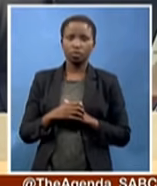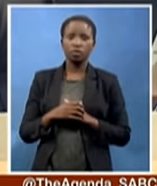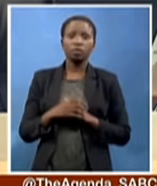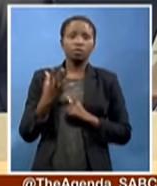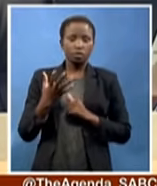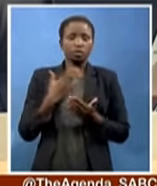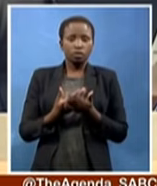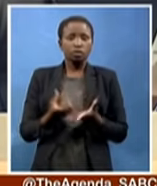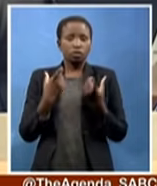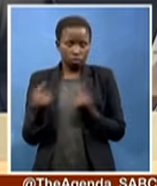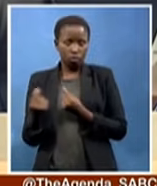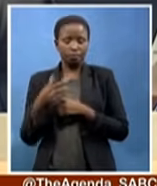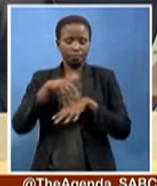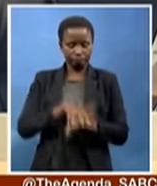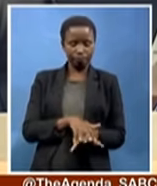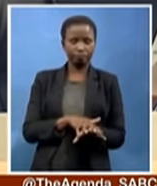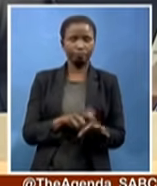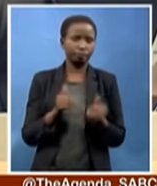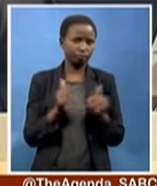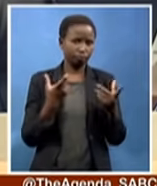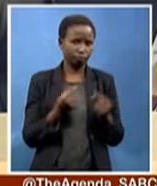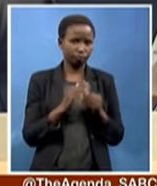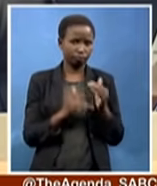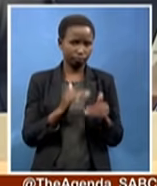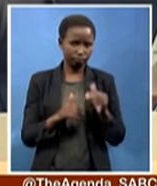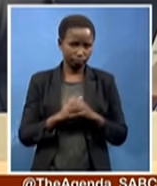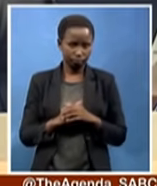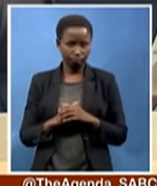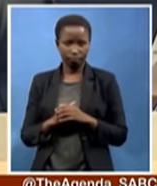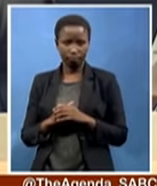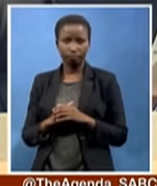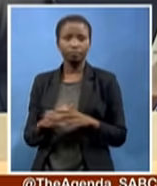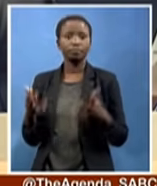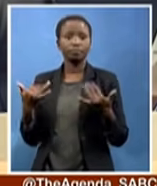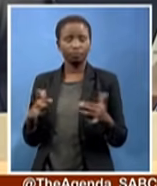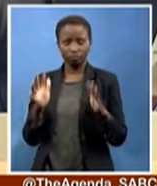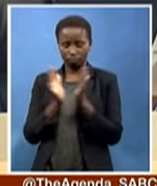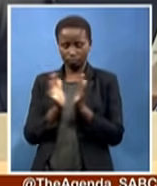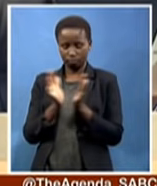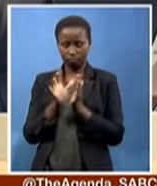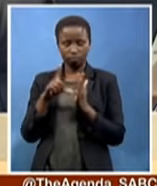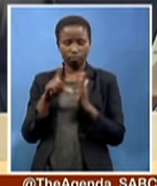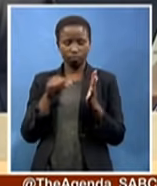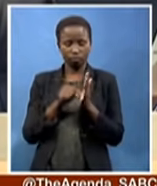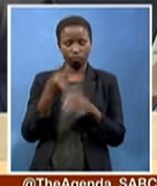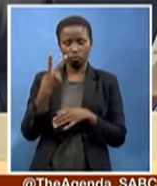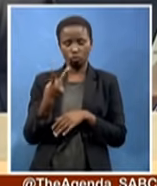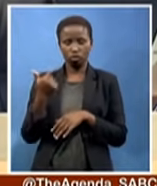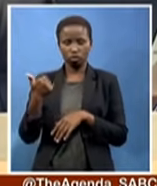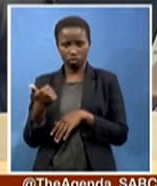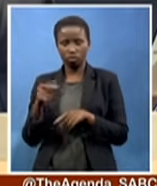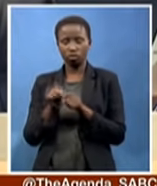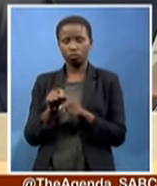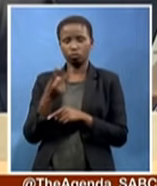At its most recent meeting on the 26th to the 29th of March, the NEC directed that